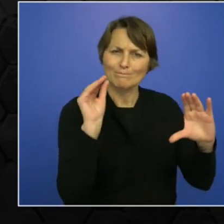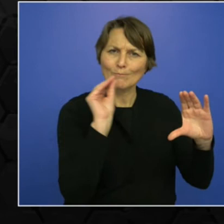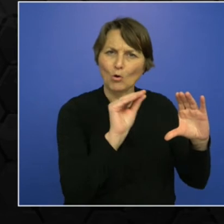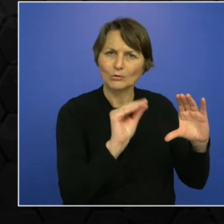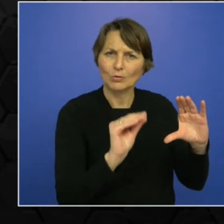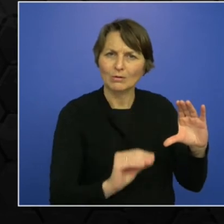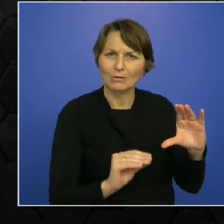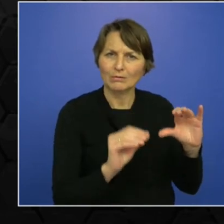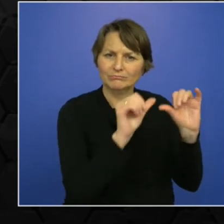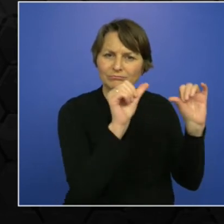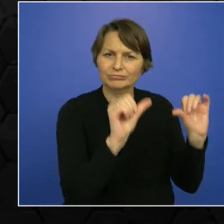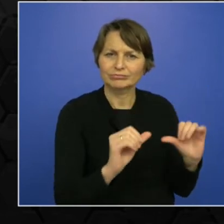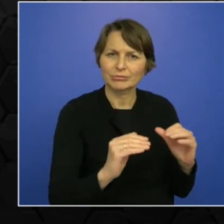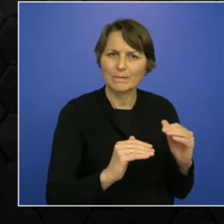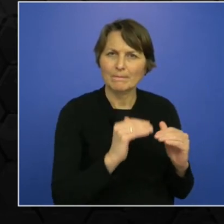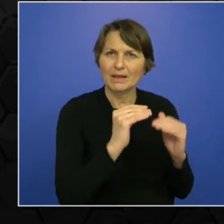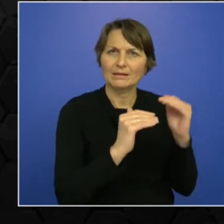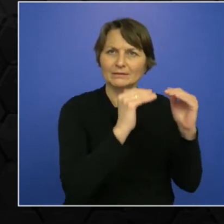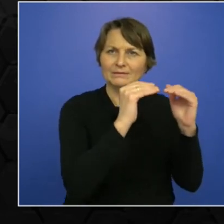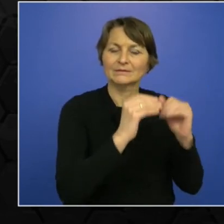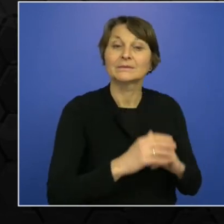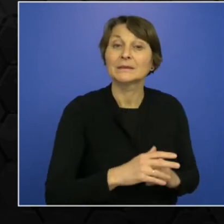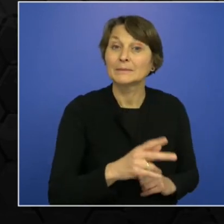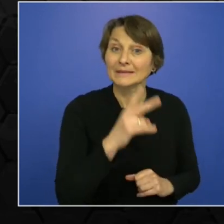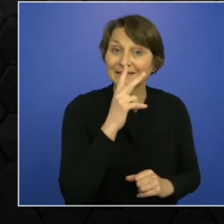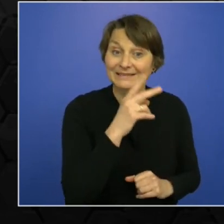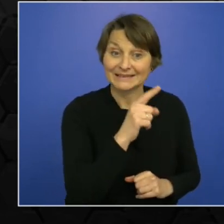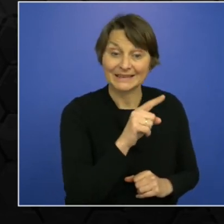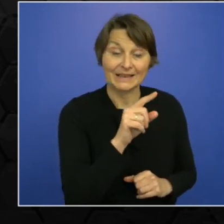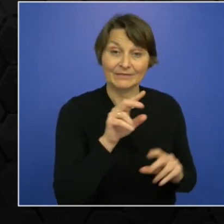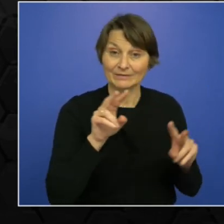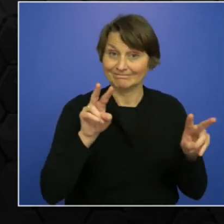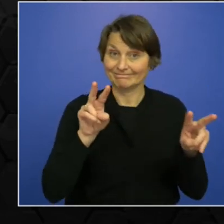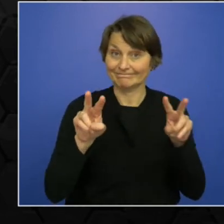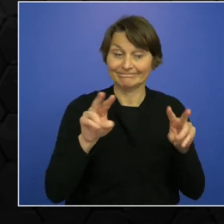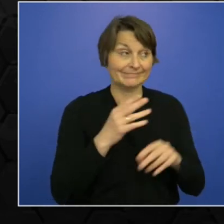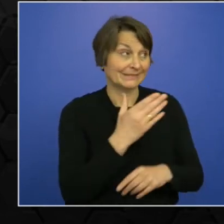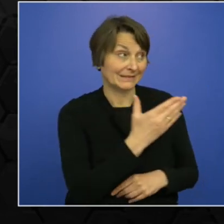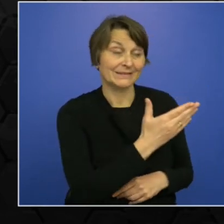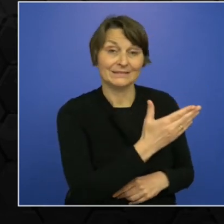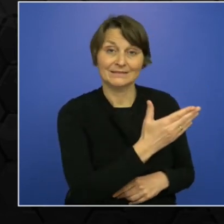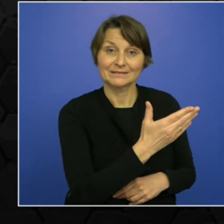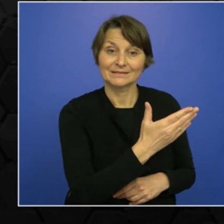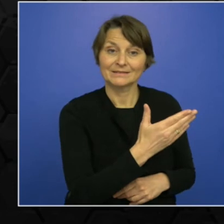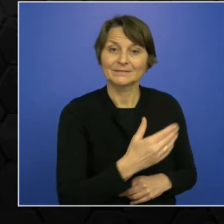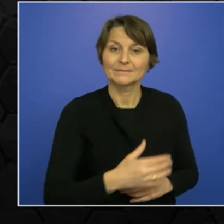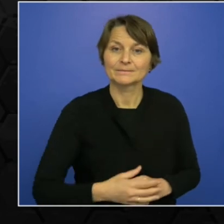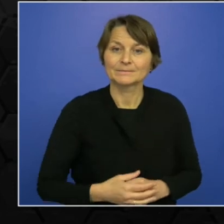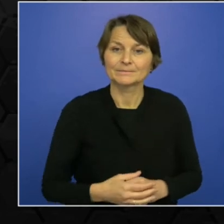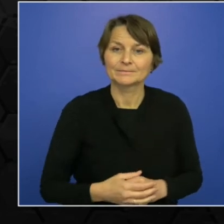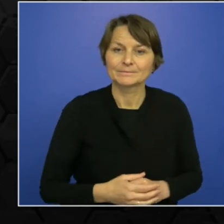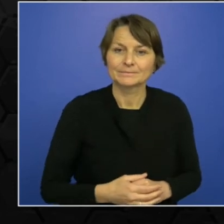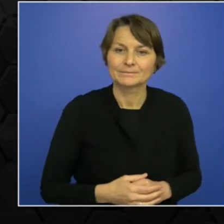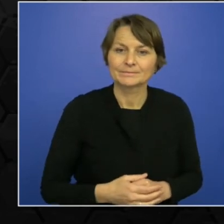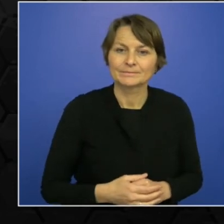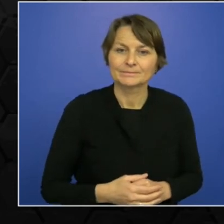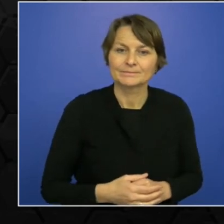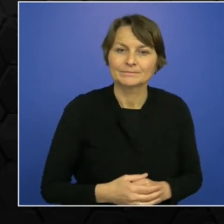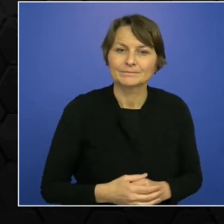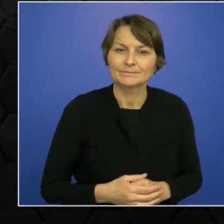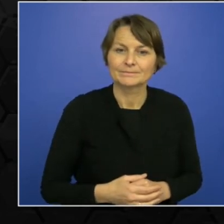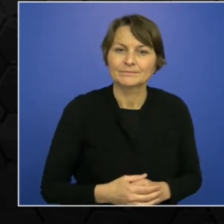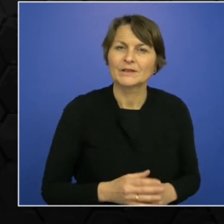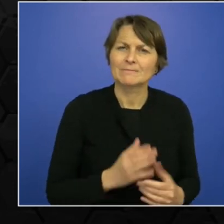see, when we did evaluate our model and looked at the accuracy and the loss, we were not getting very good